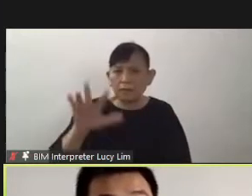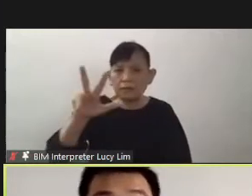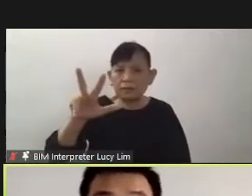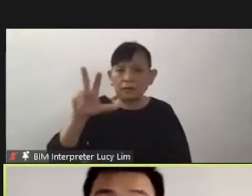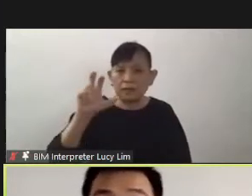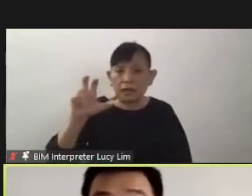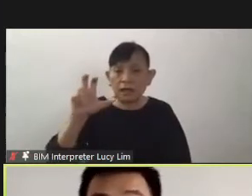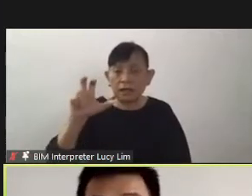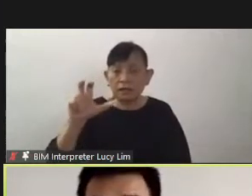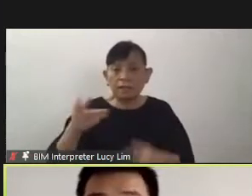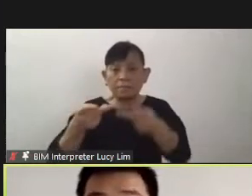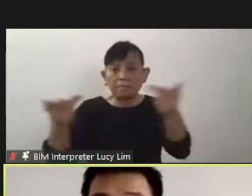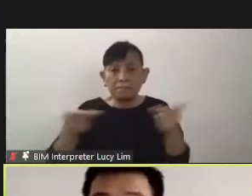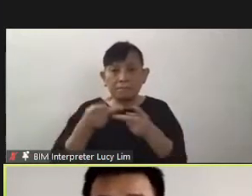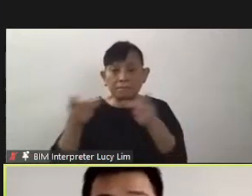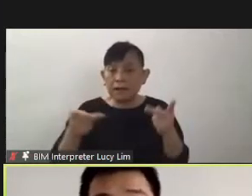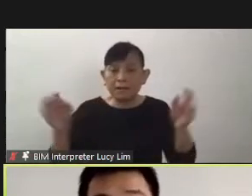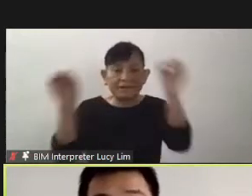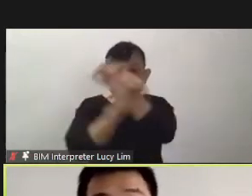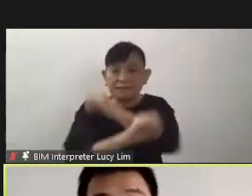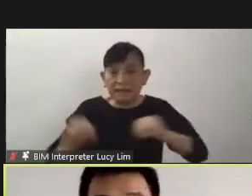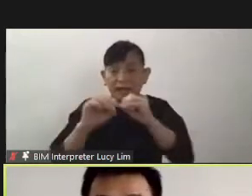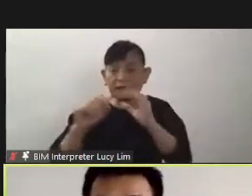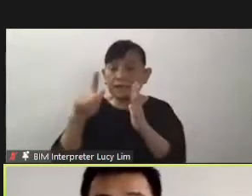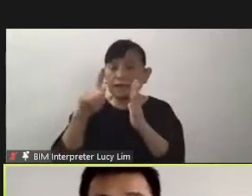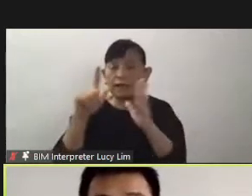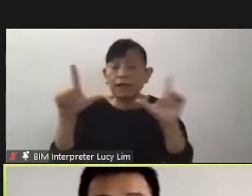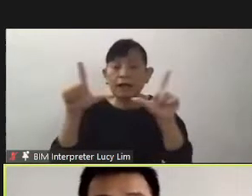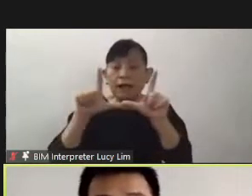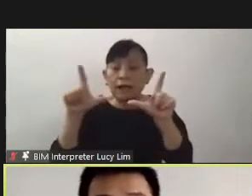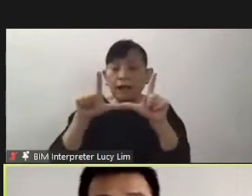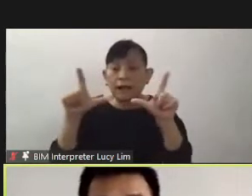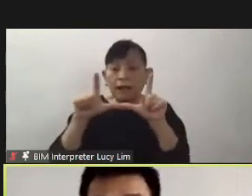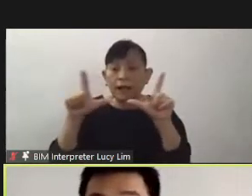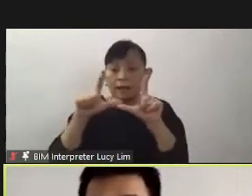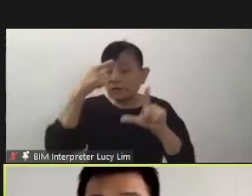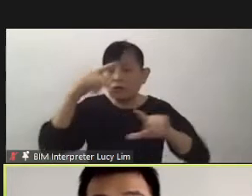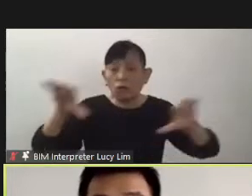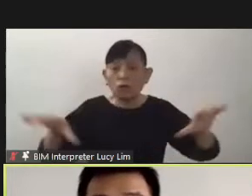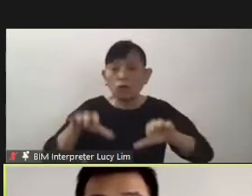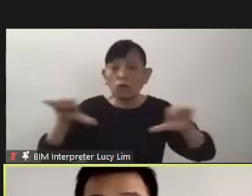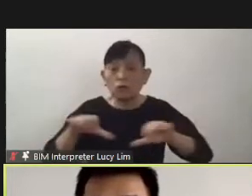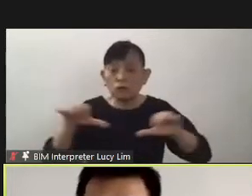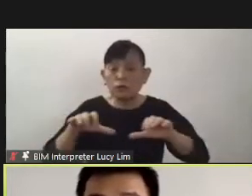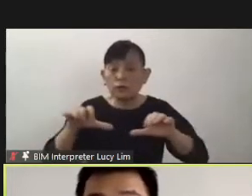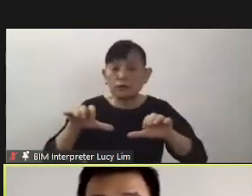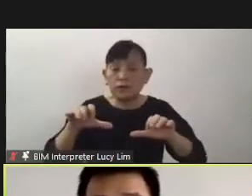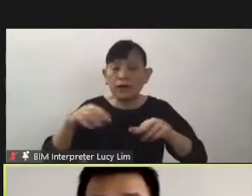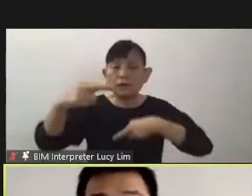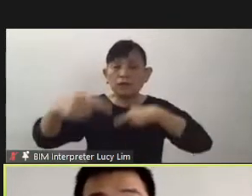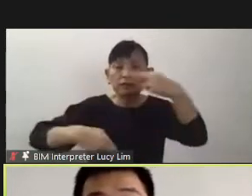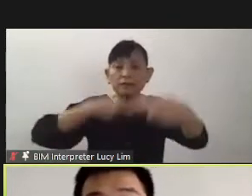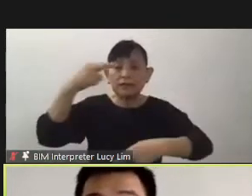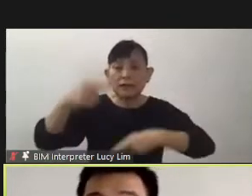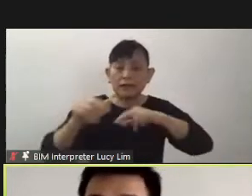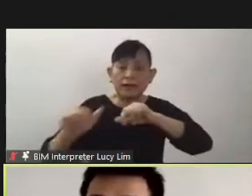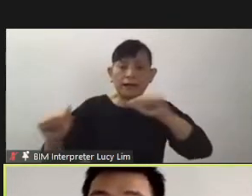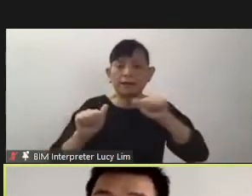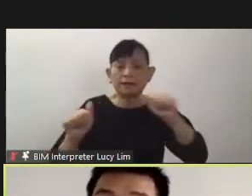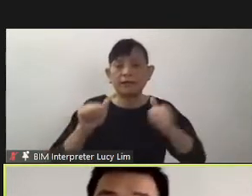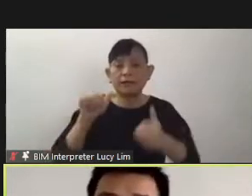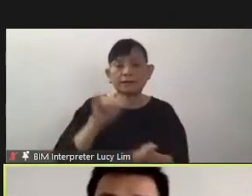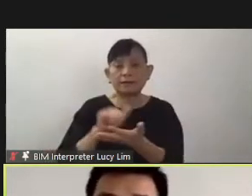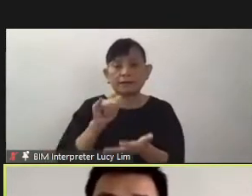facility that do not have a license to operate their recycling activity. So this is a good thing. But